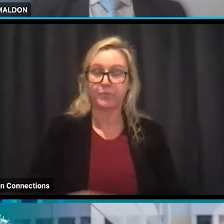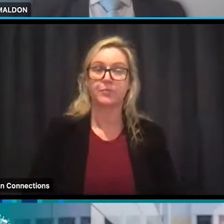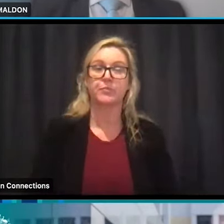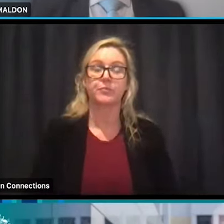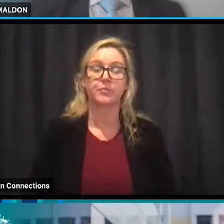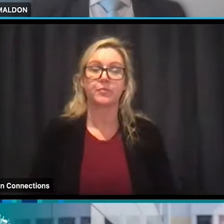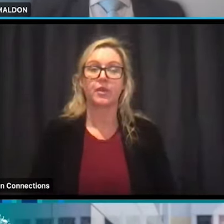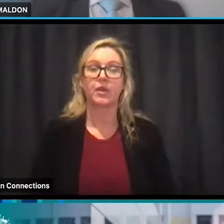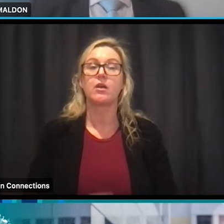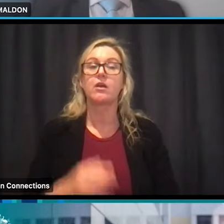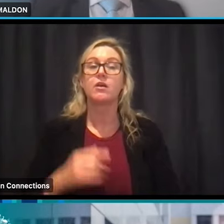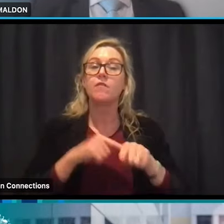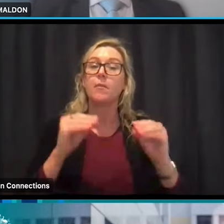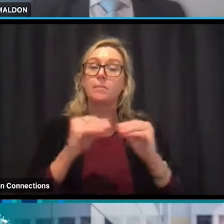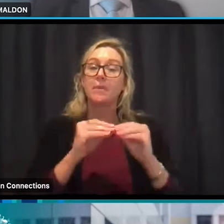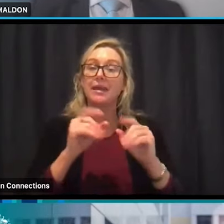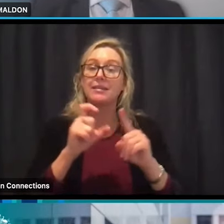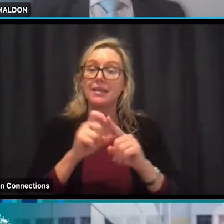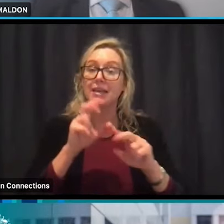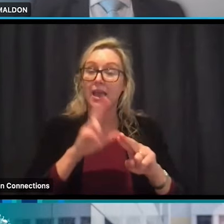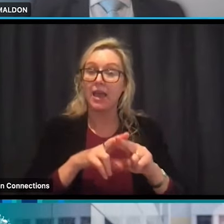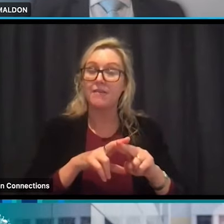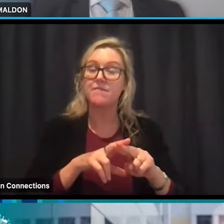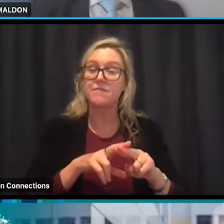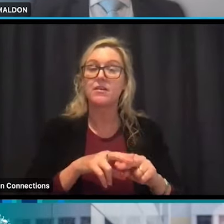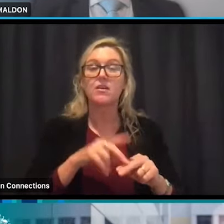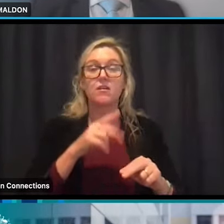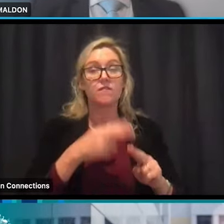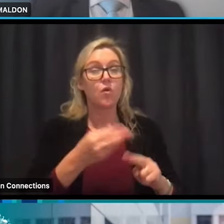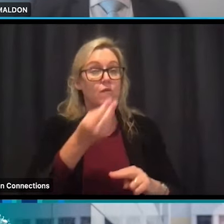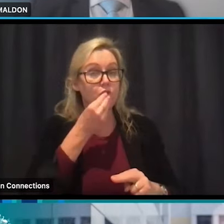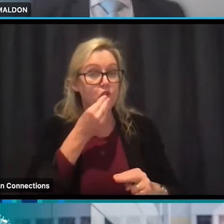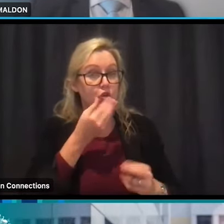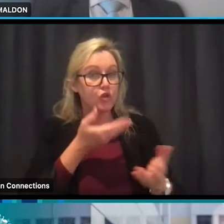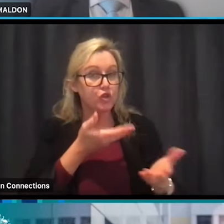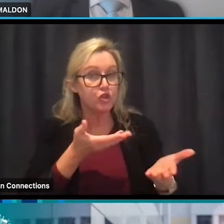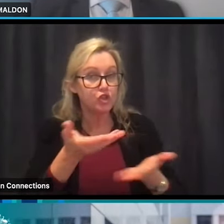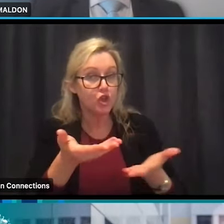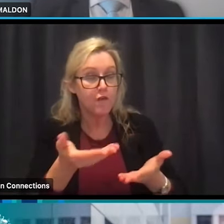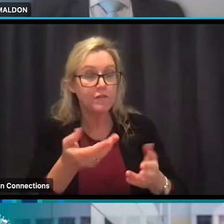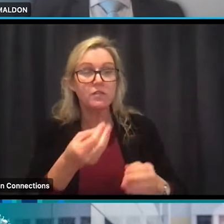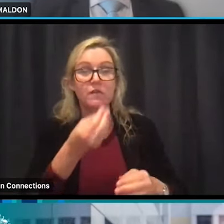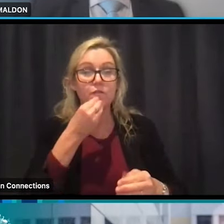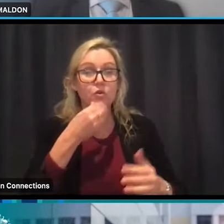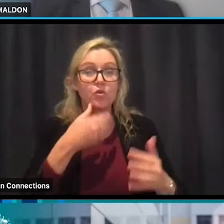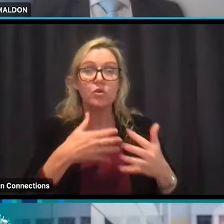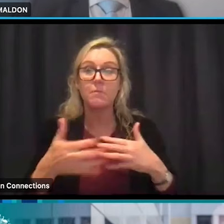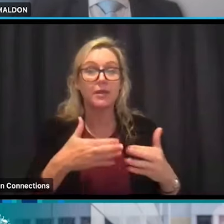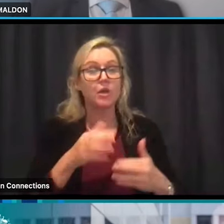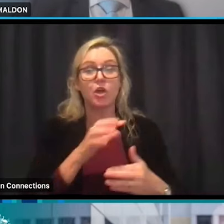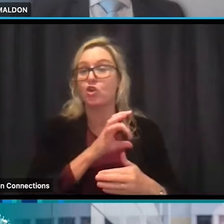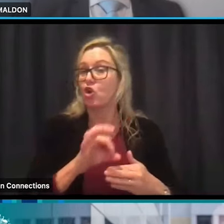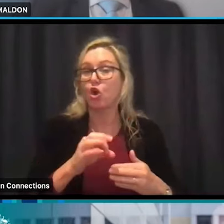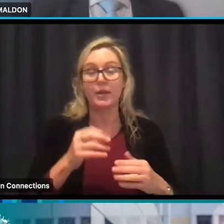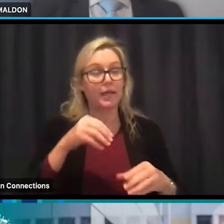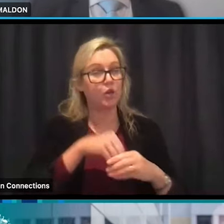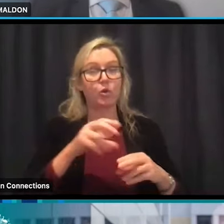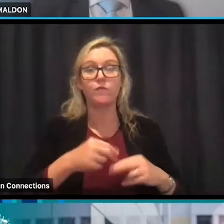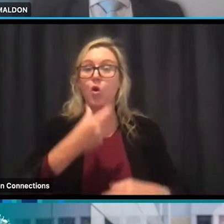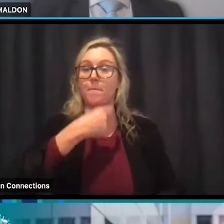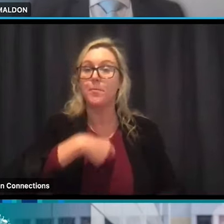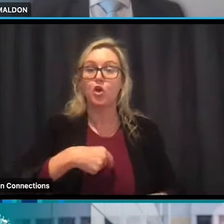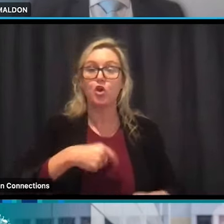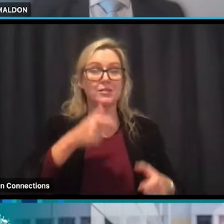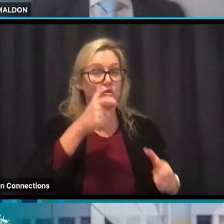As per the BDF, the basic daily fee, food service and food management hours does not include time spent on personal care minutes. That